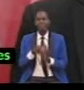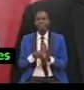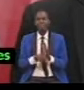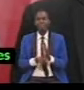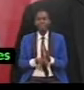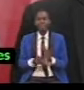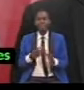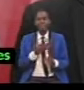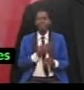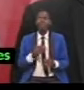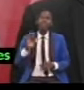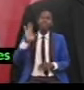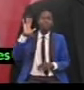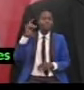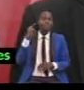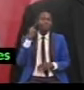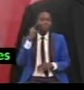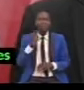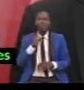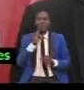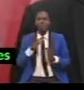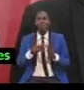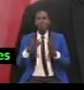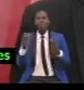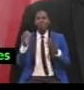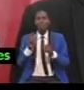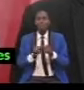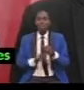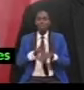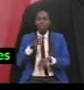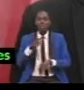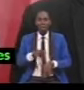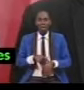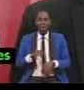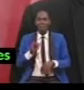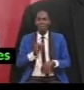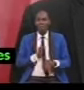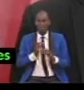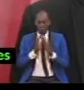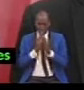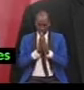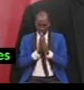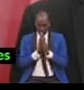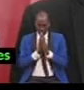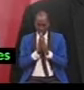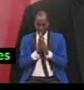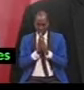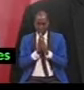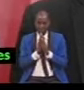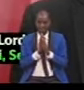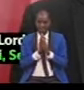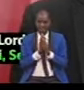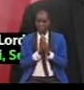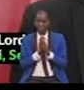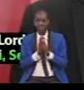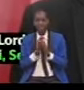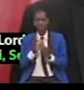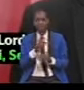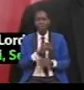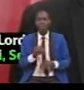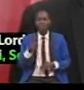weakness, and your ear is open every time I pray.